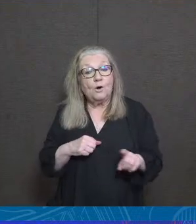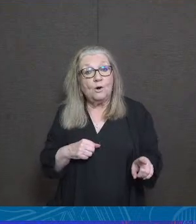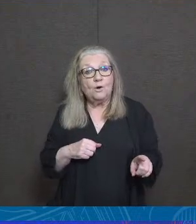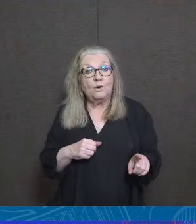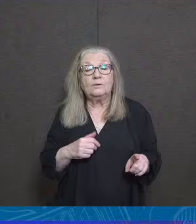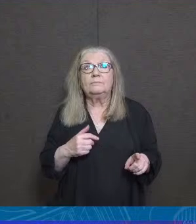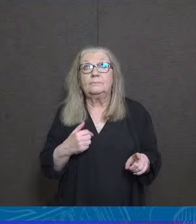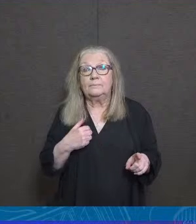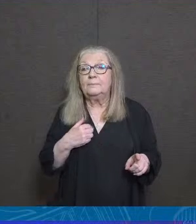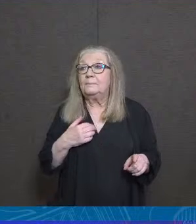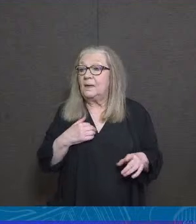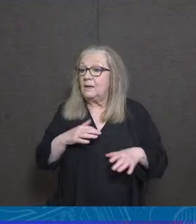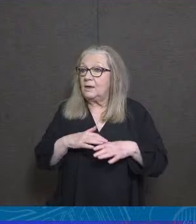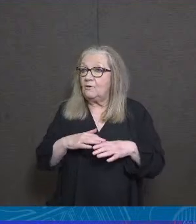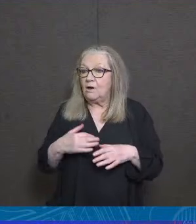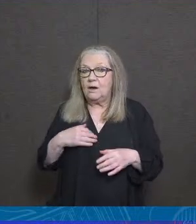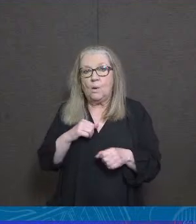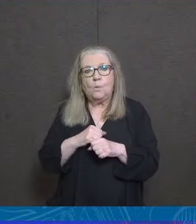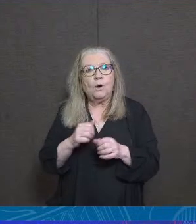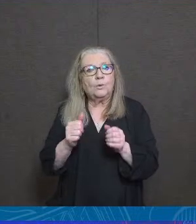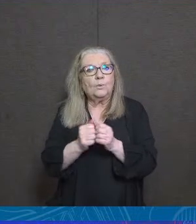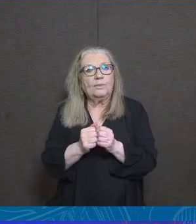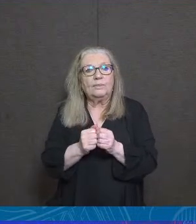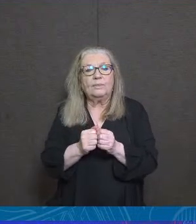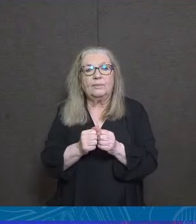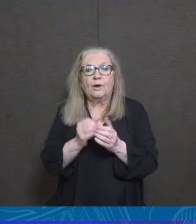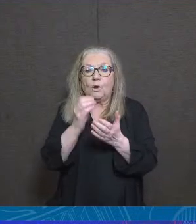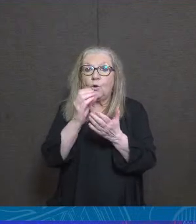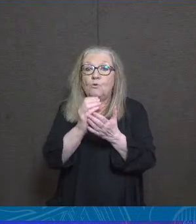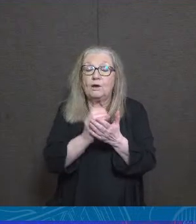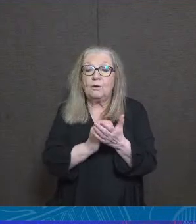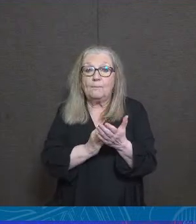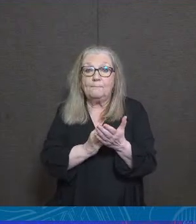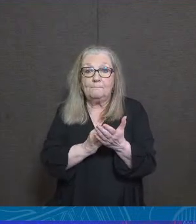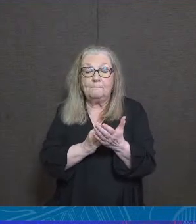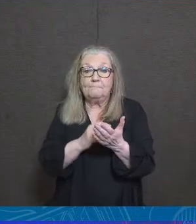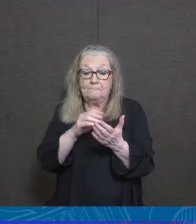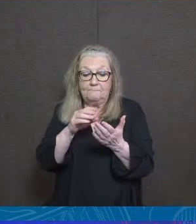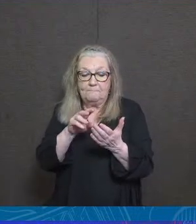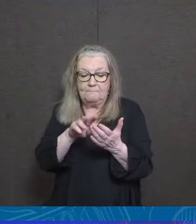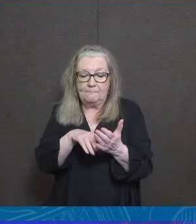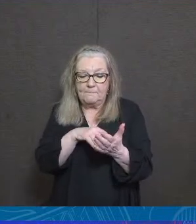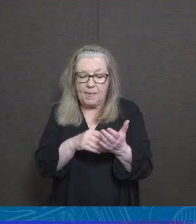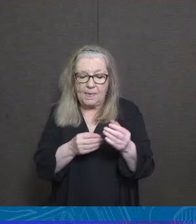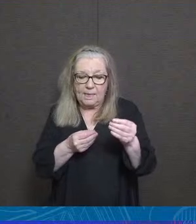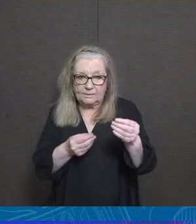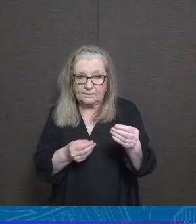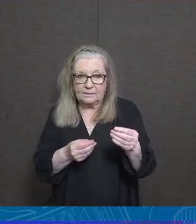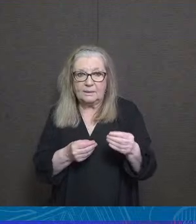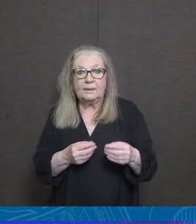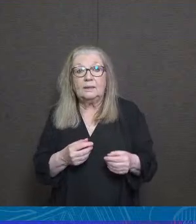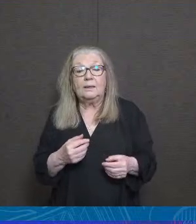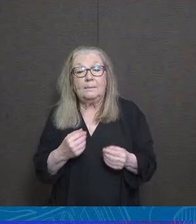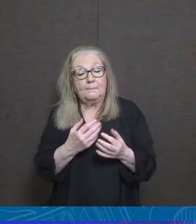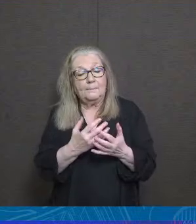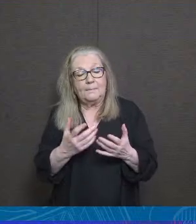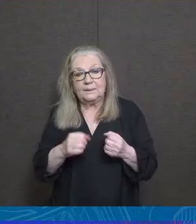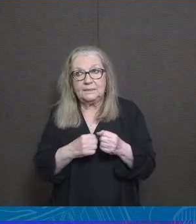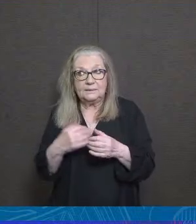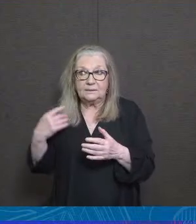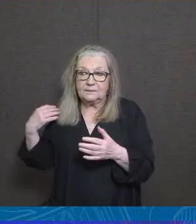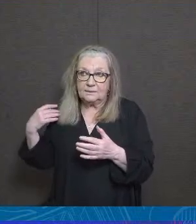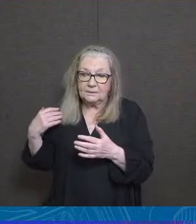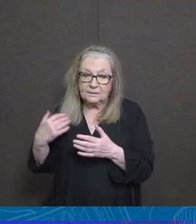work a lot with curriculum planners, so I guess my point here is going to be about education. For many years, I've been working on helping them